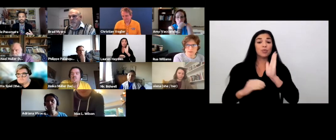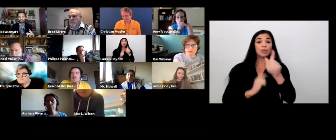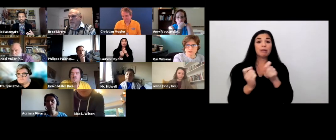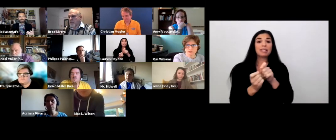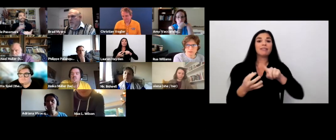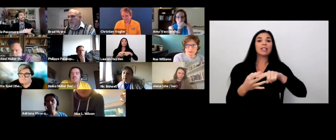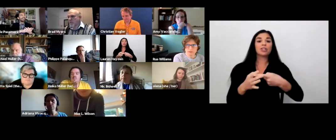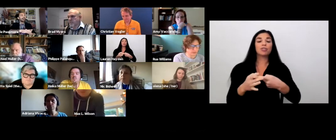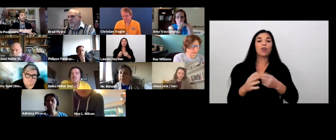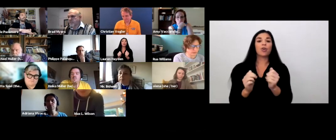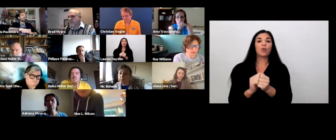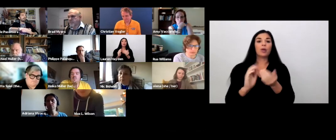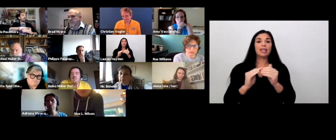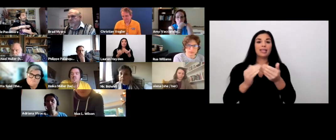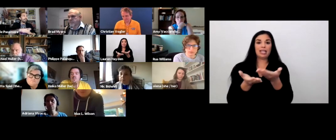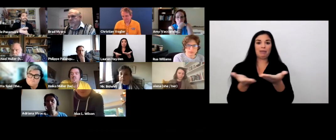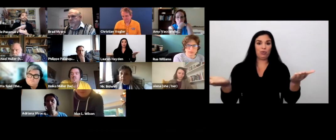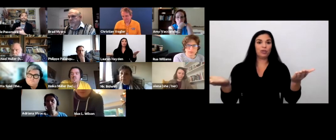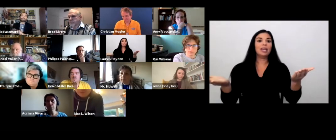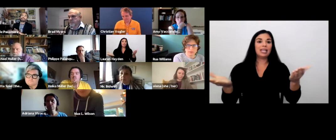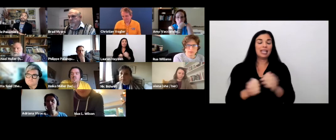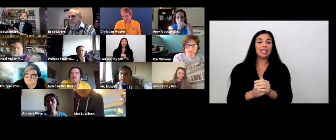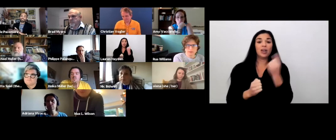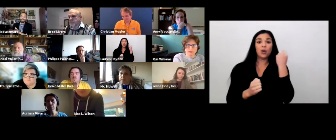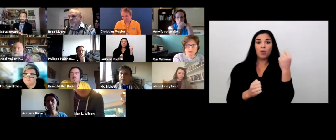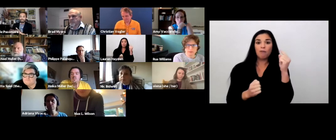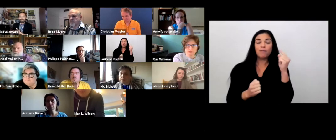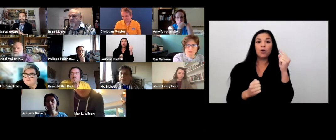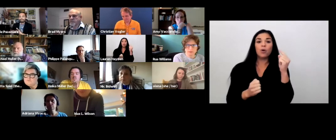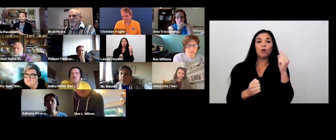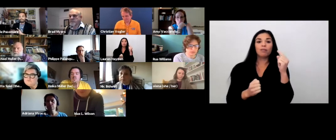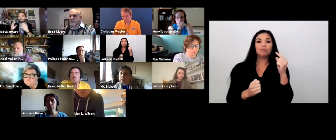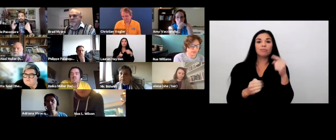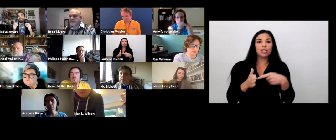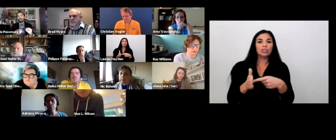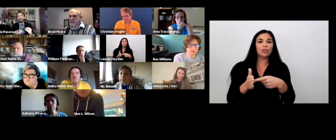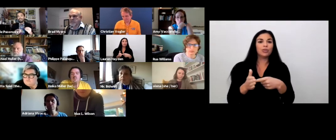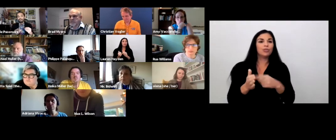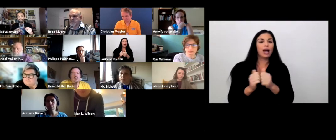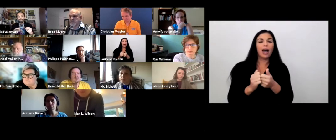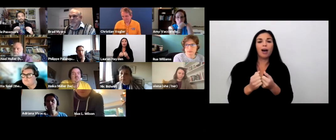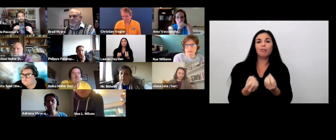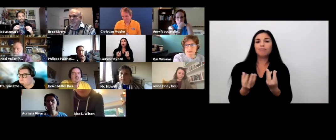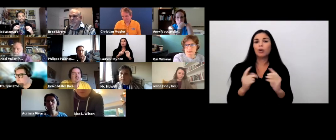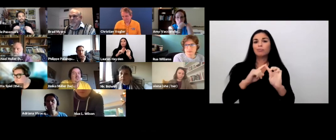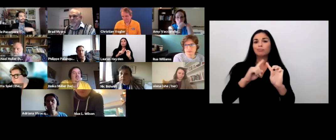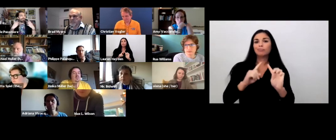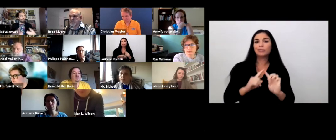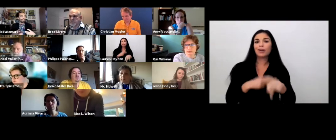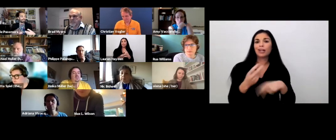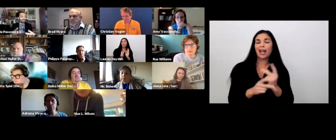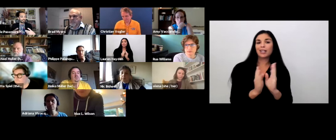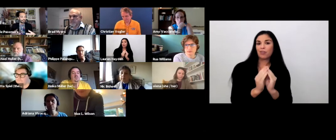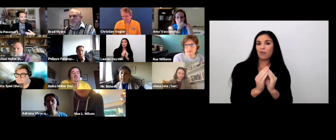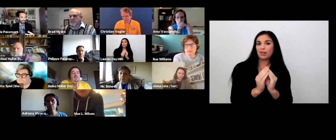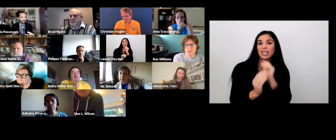community to bring us to how multiple types of conferences can be shaped. This isn't about CHI. We are in support